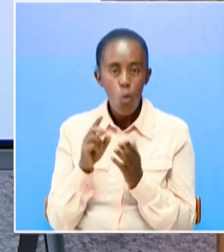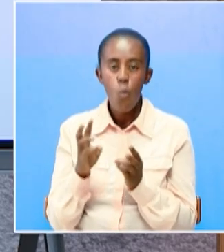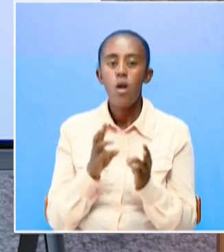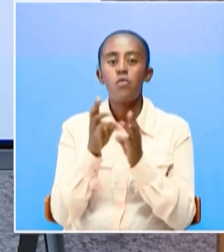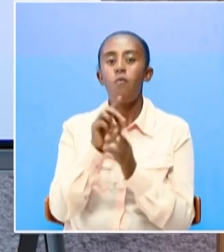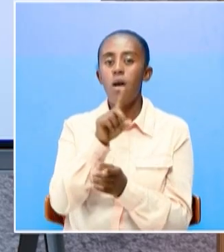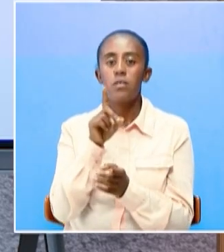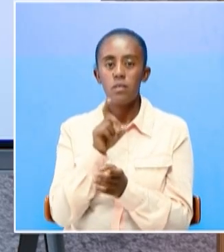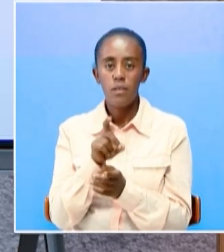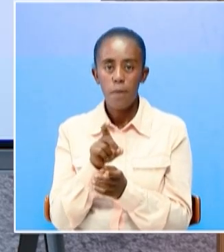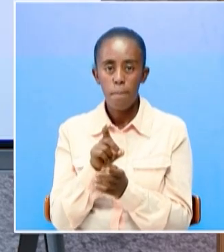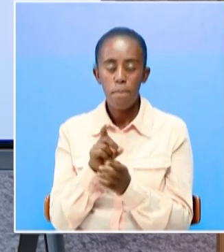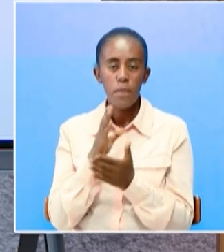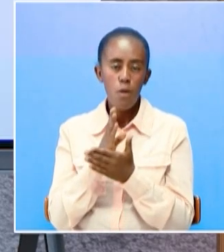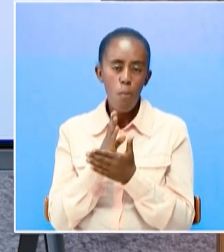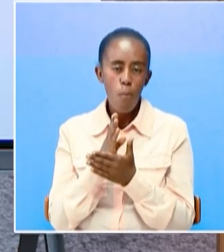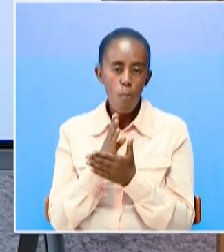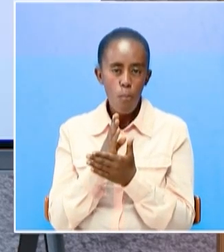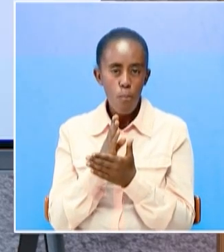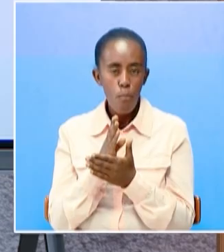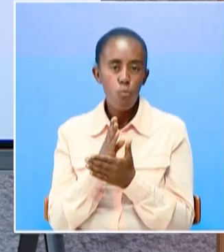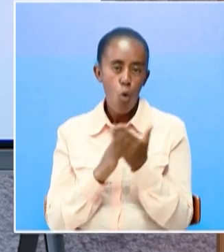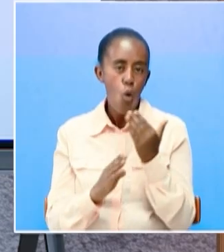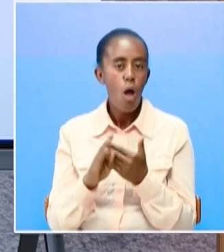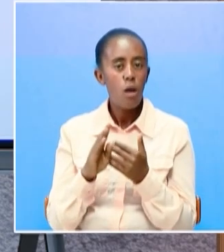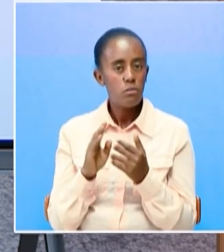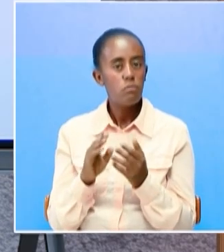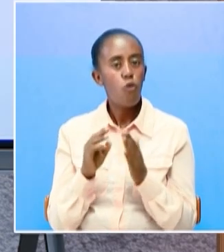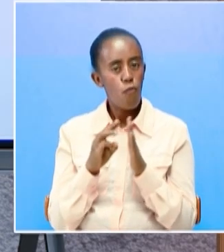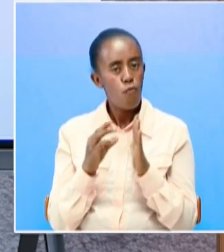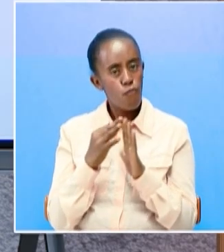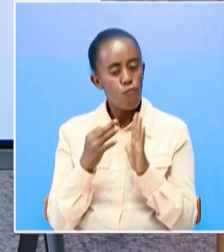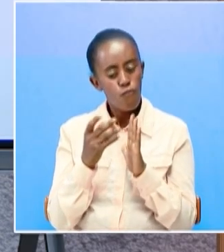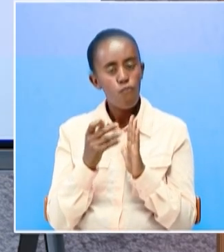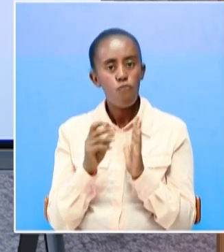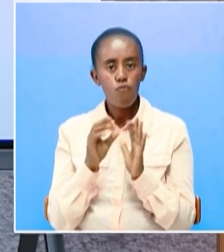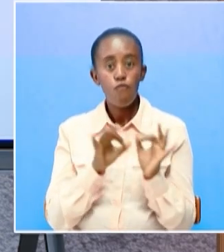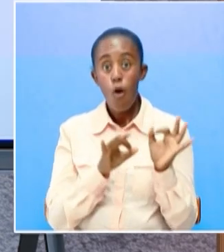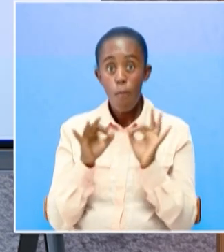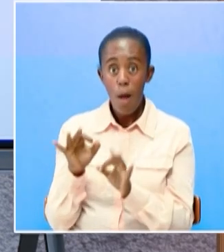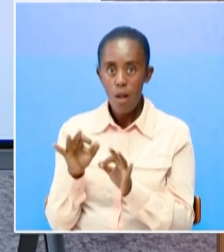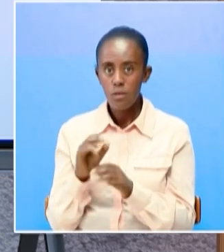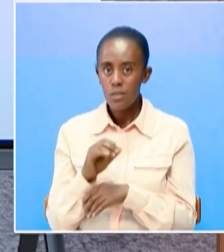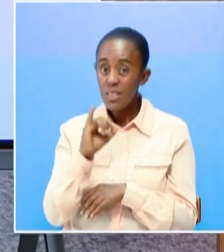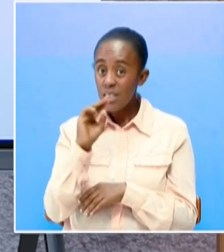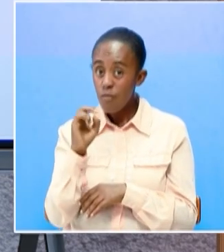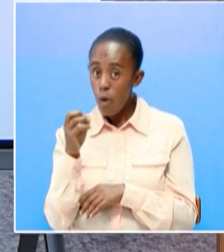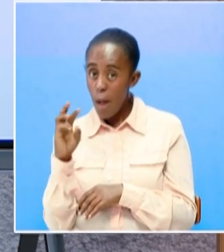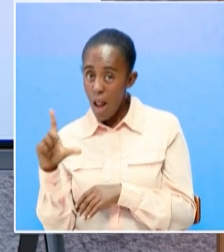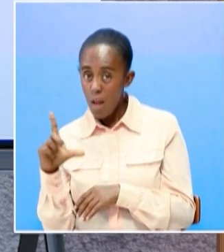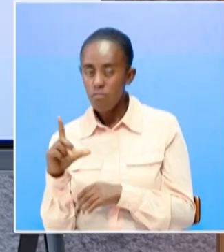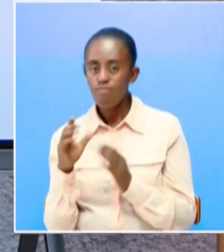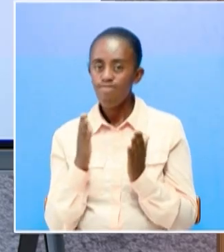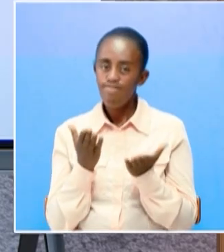asking in polite ways or informal ways. Another one is informal ways means the way that we